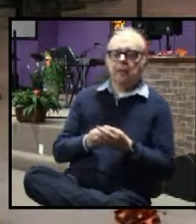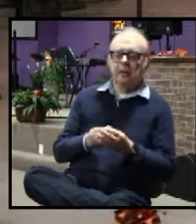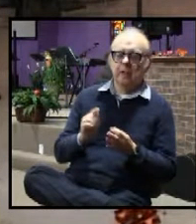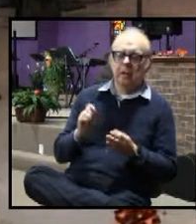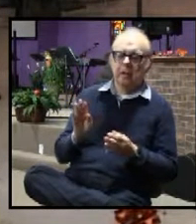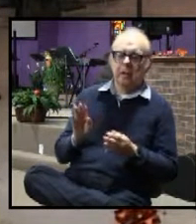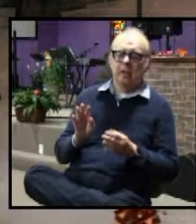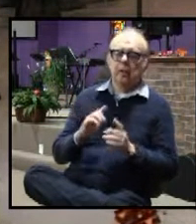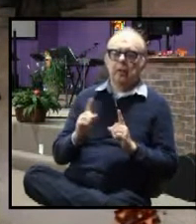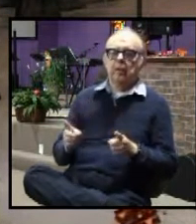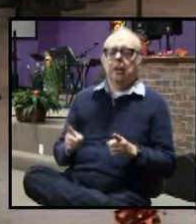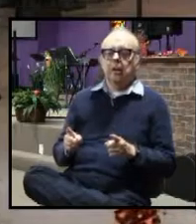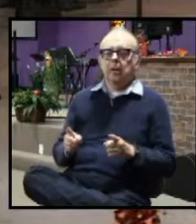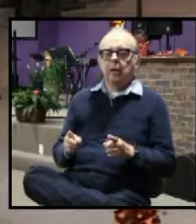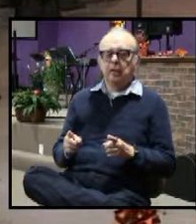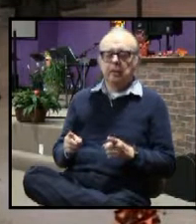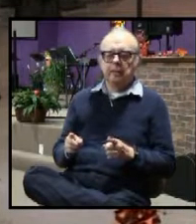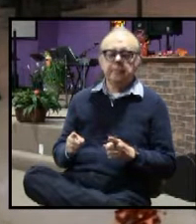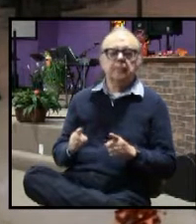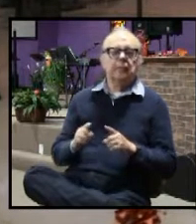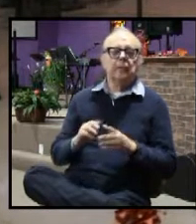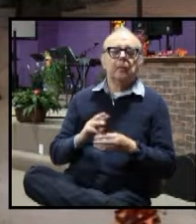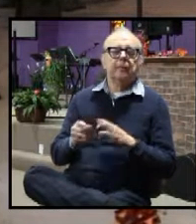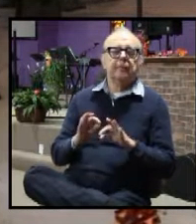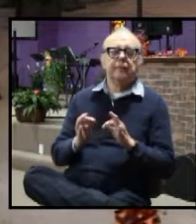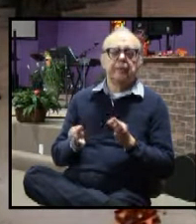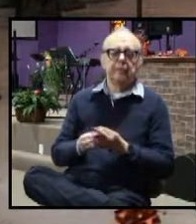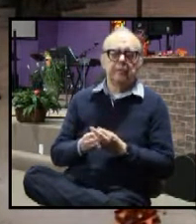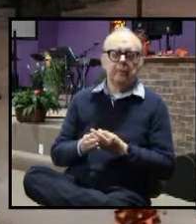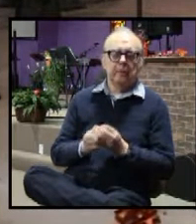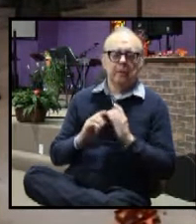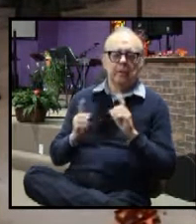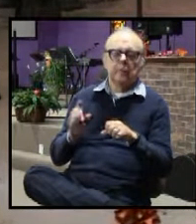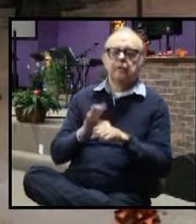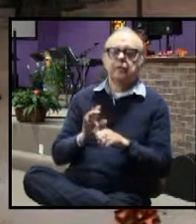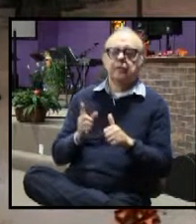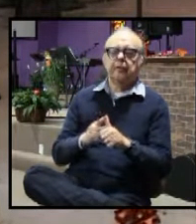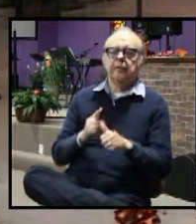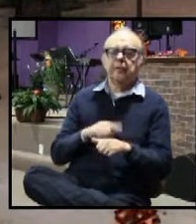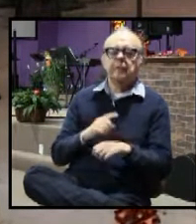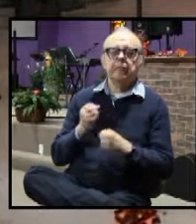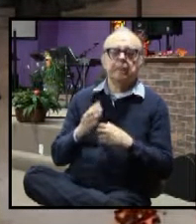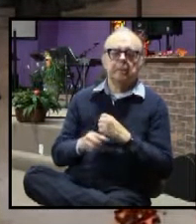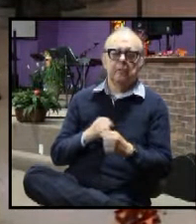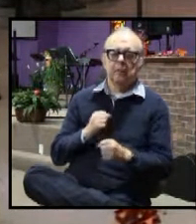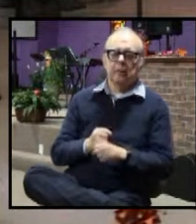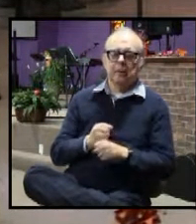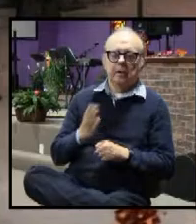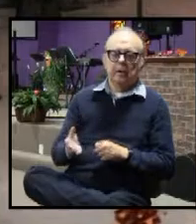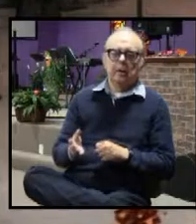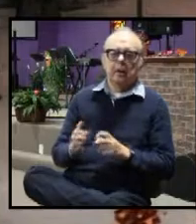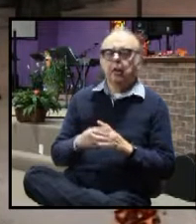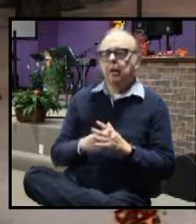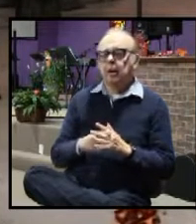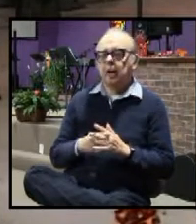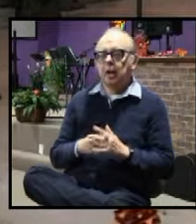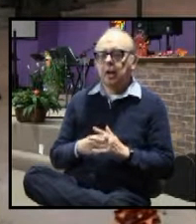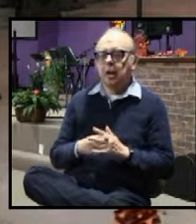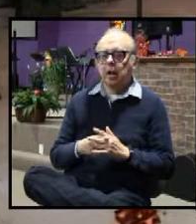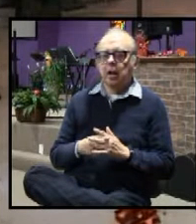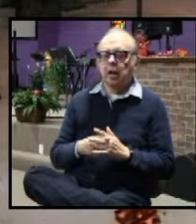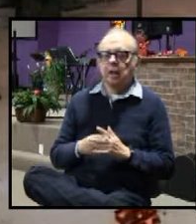February of 2005, I went to Augusta for a weekend visit with my daughter, Paige. I went to church for the first time in many, many years. It was there that they were